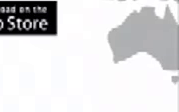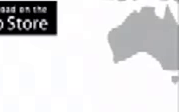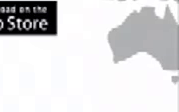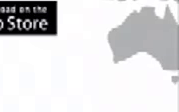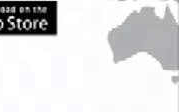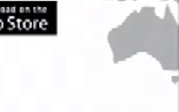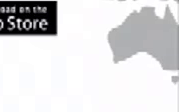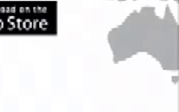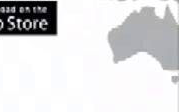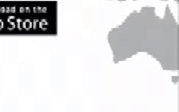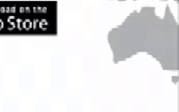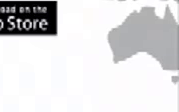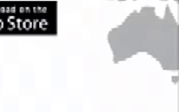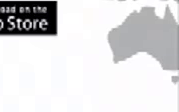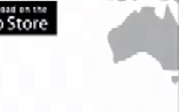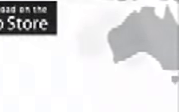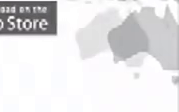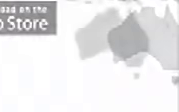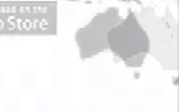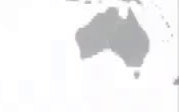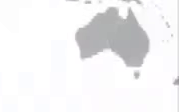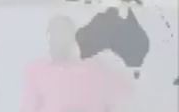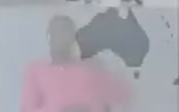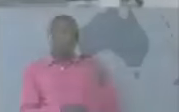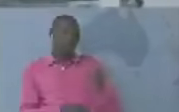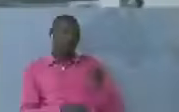with Supersonic's.